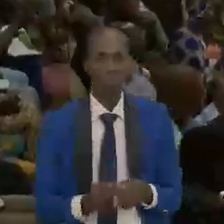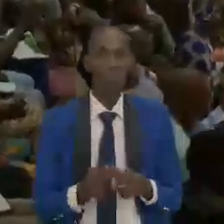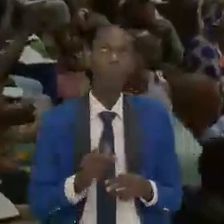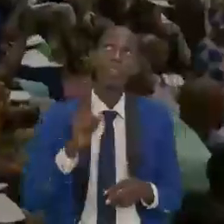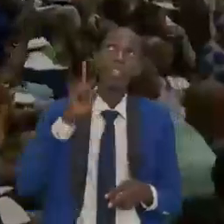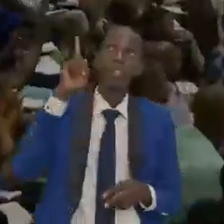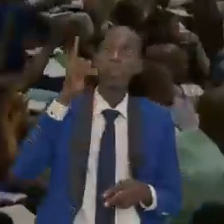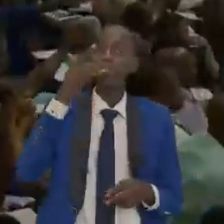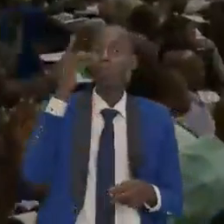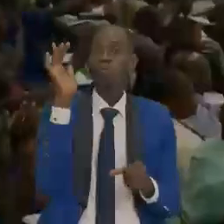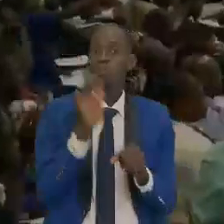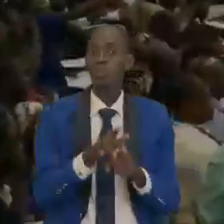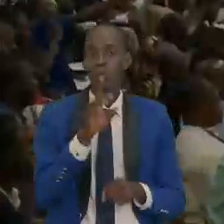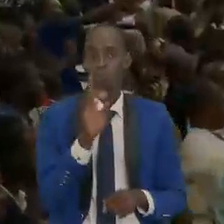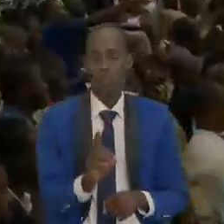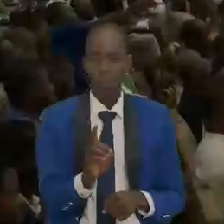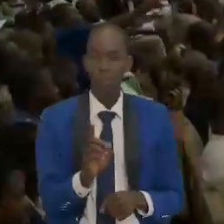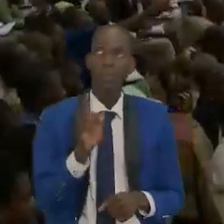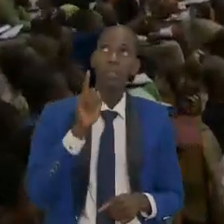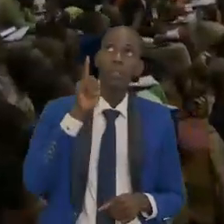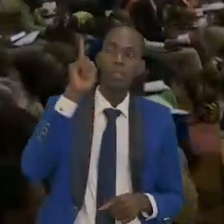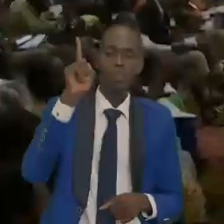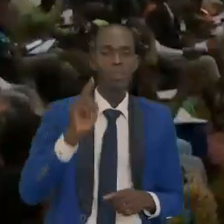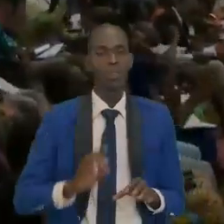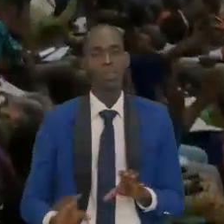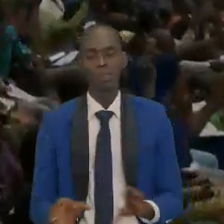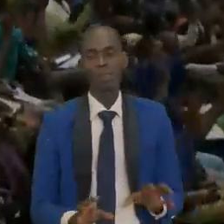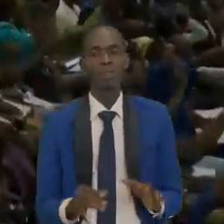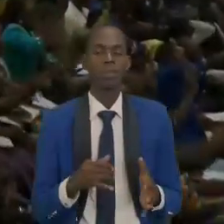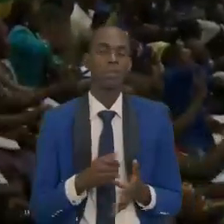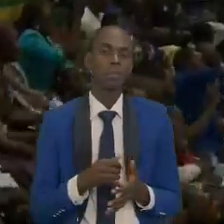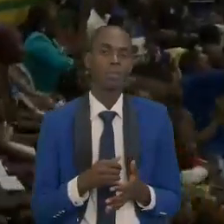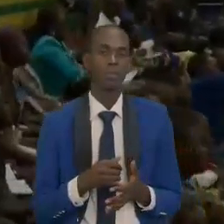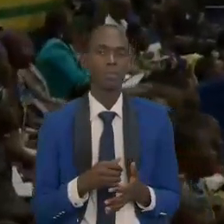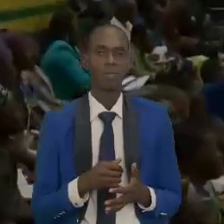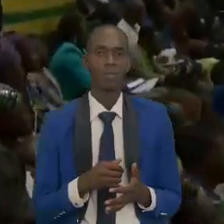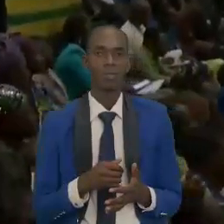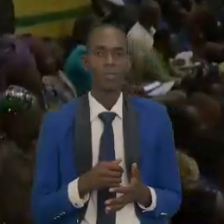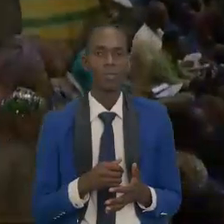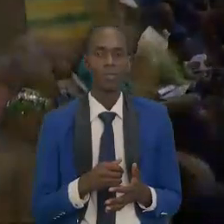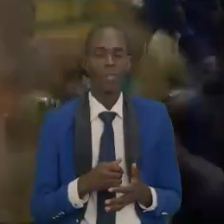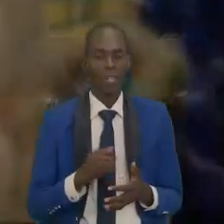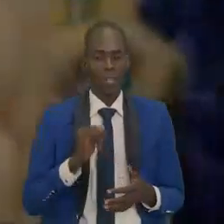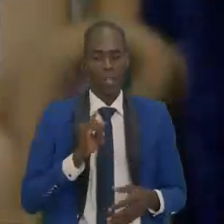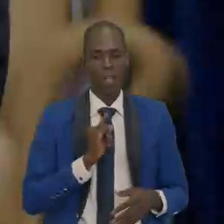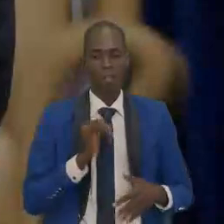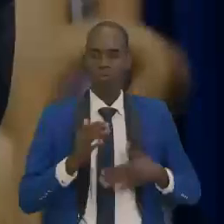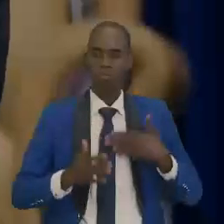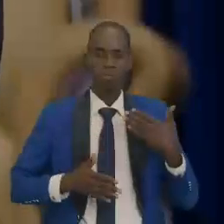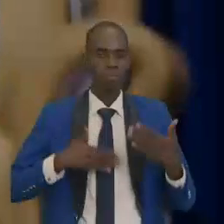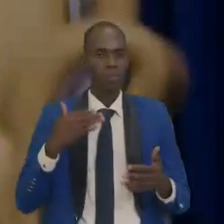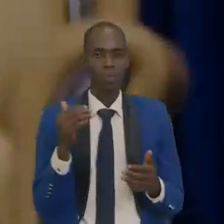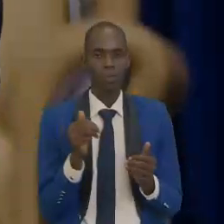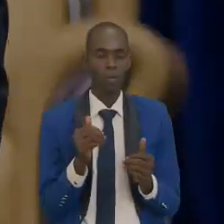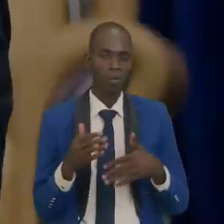promised he performs I Rejoice with you